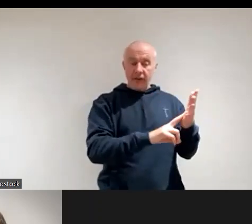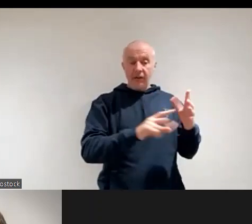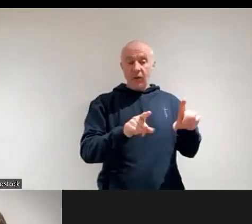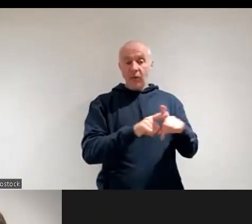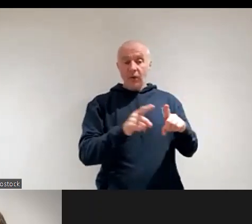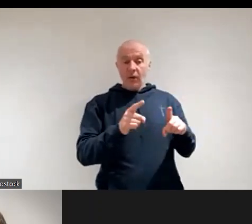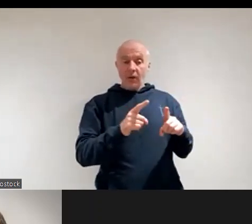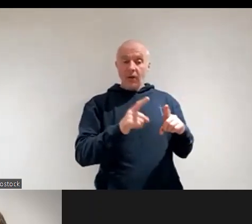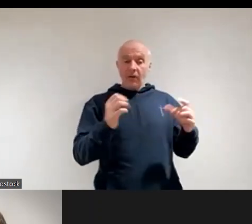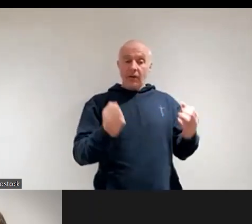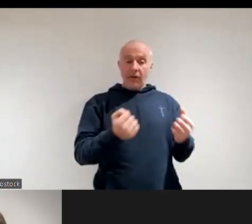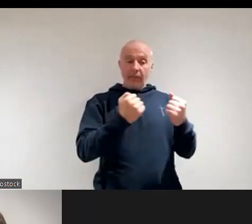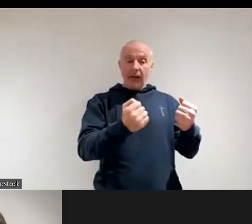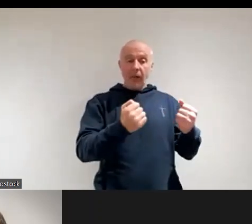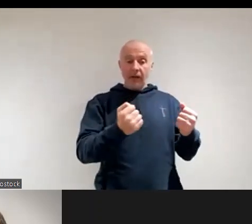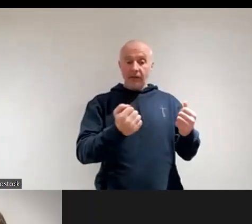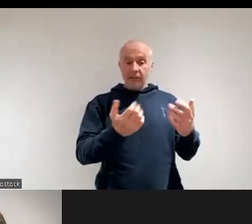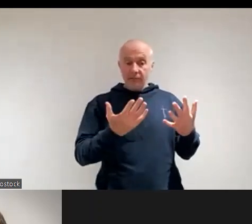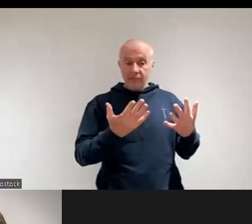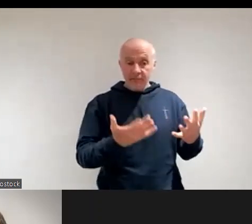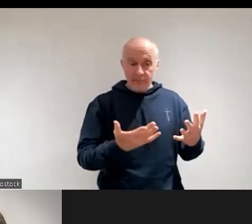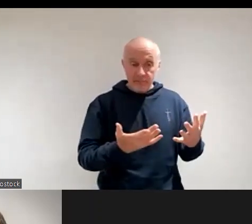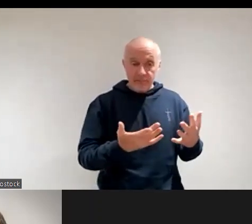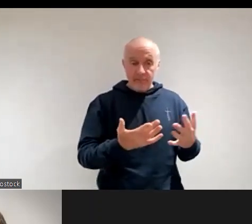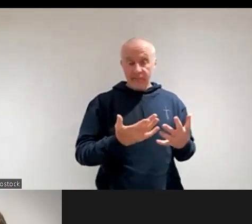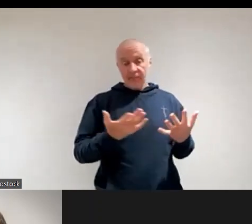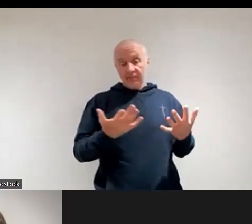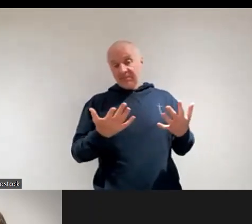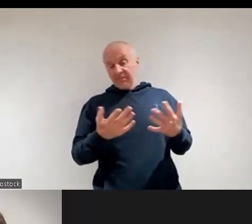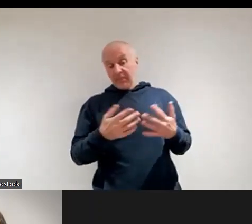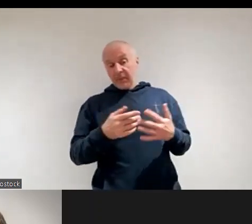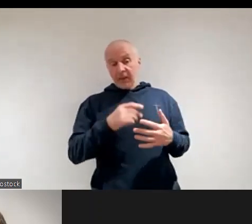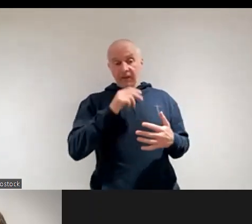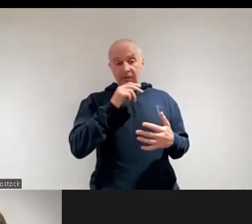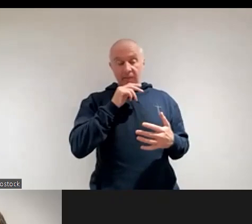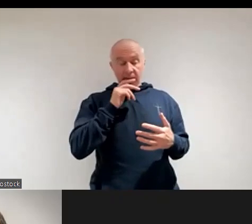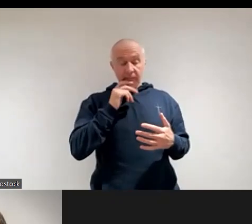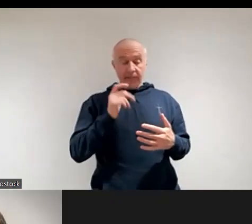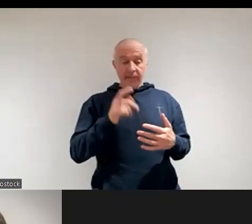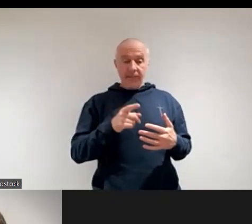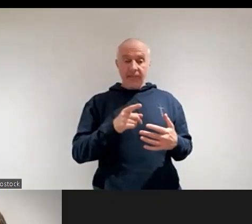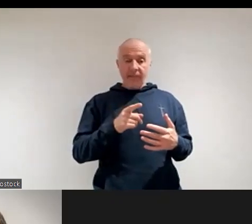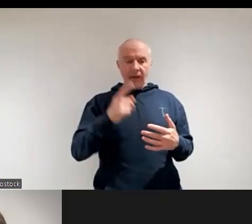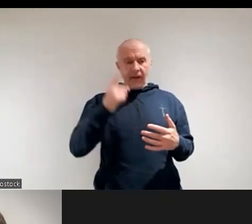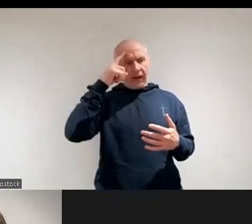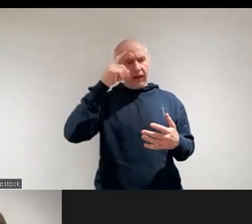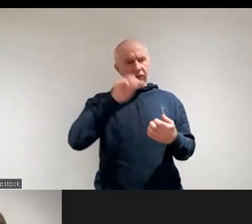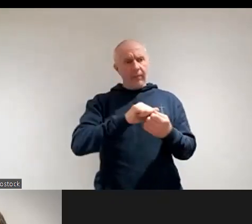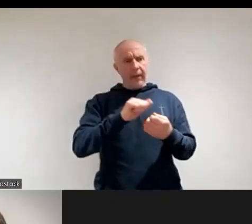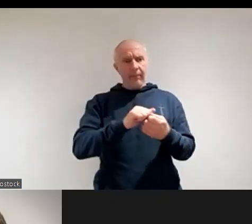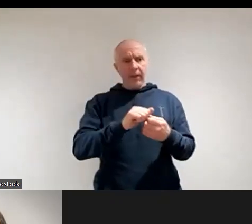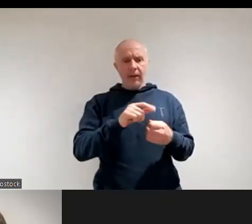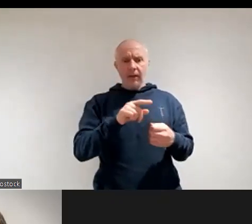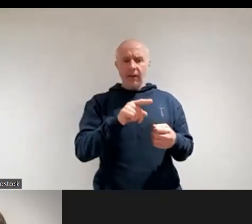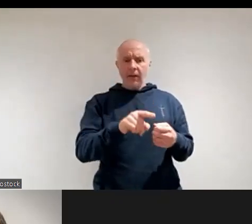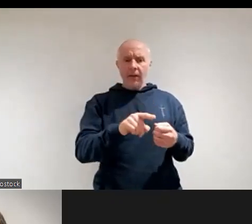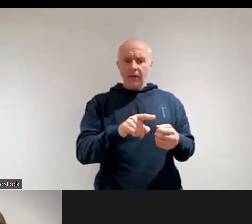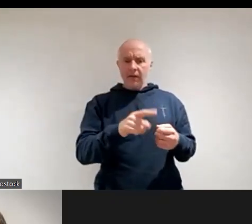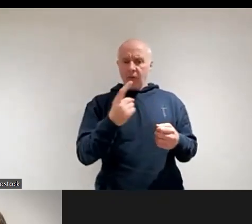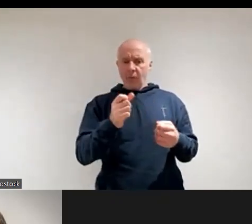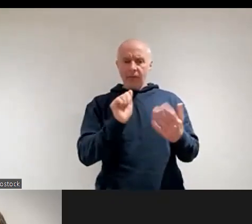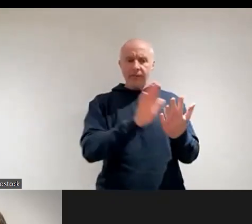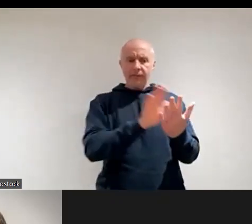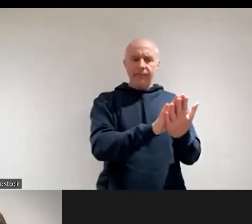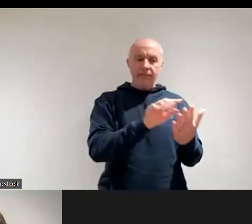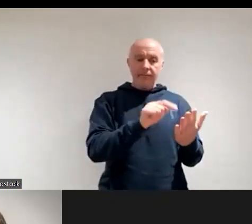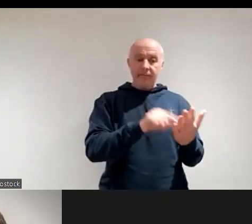powers, you don't necessarily use a vehicle. I remember they put a post on the LinkedIn, which is very interesting, to basically